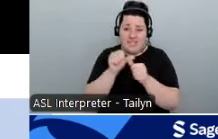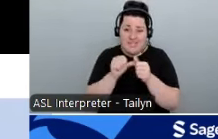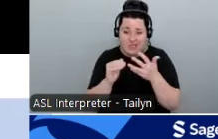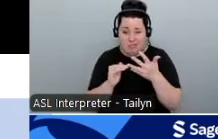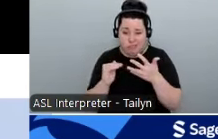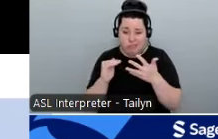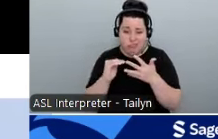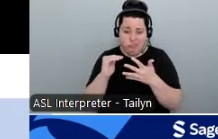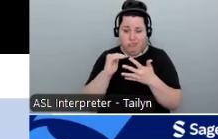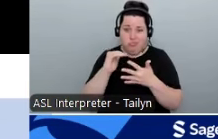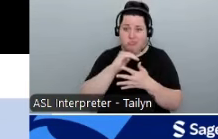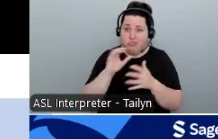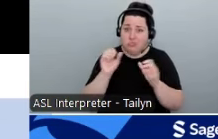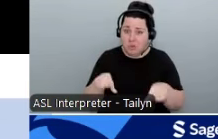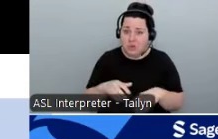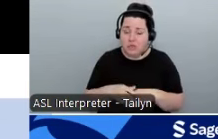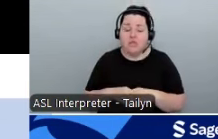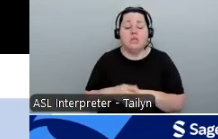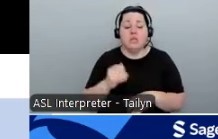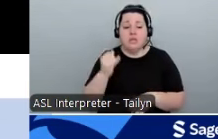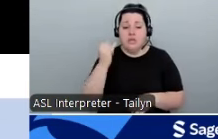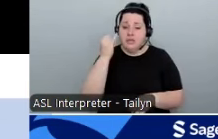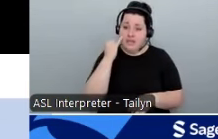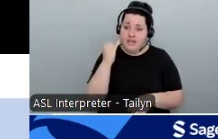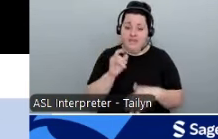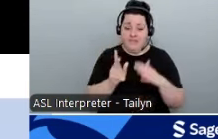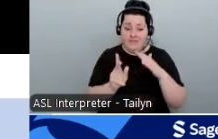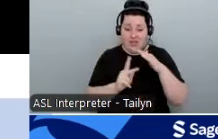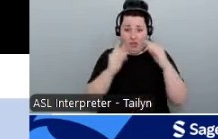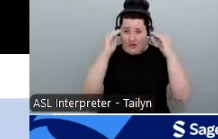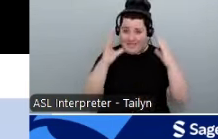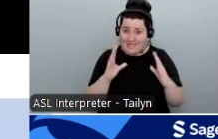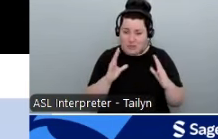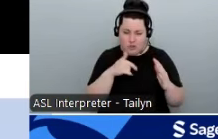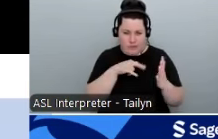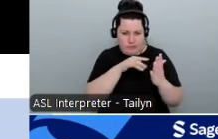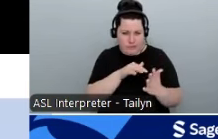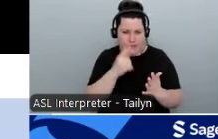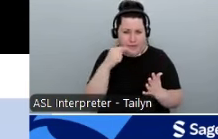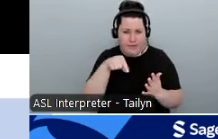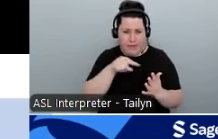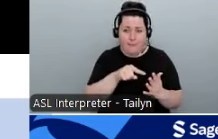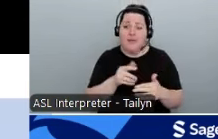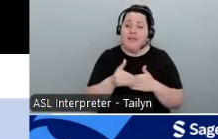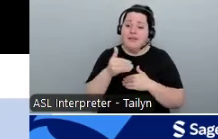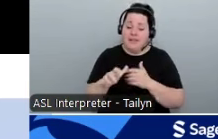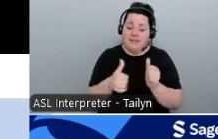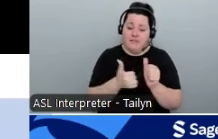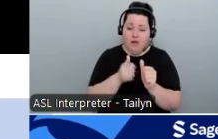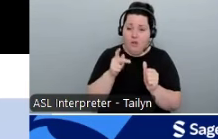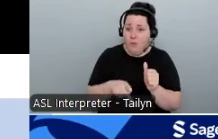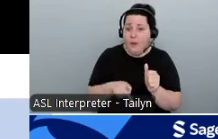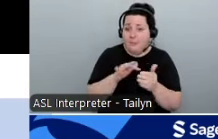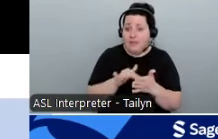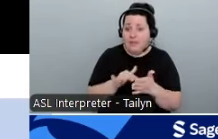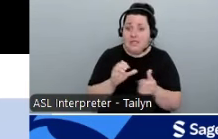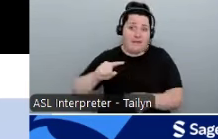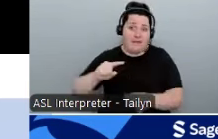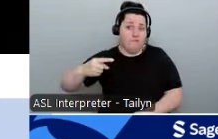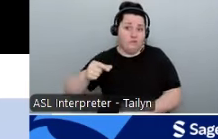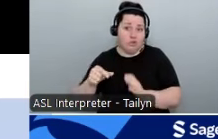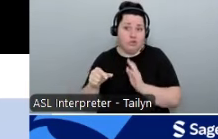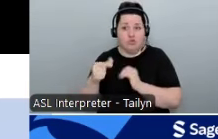college? If you conduct research on kindergarten teachers, can you change the next follow-up study to first grade teachers?